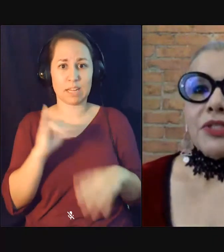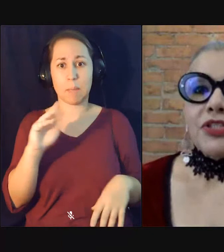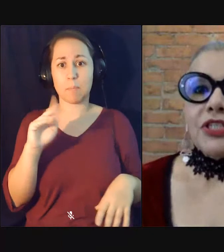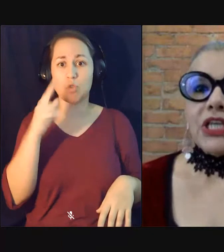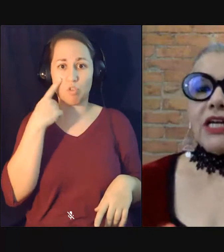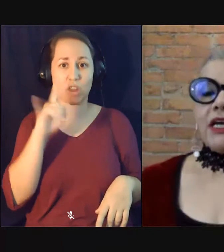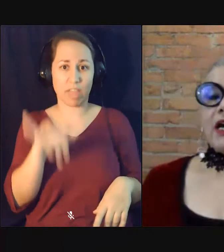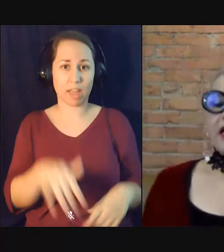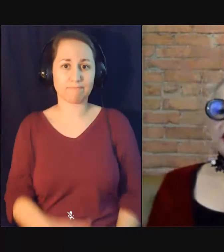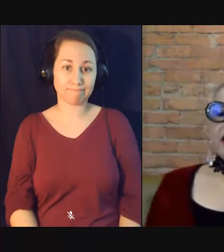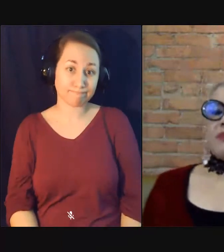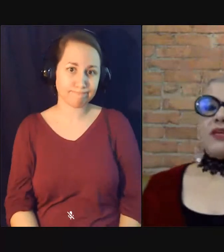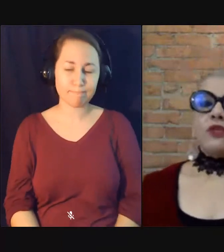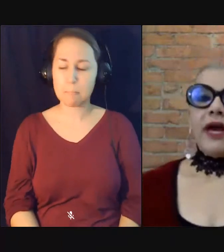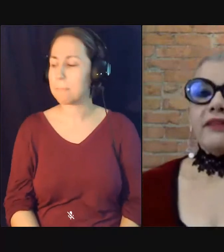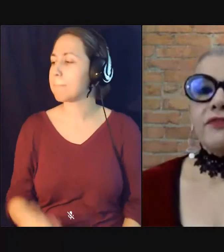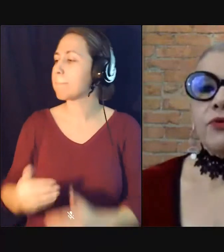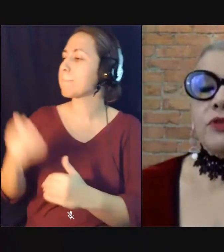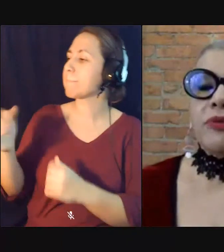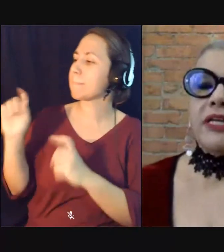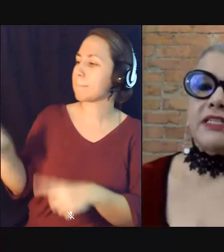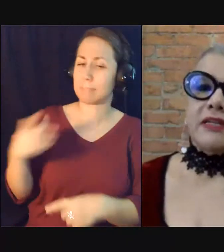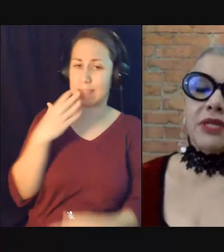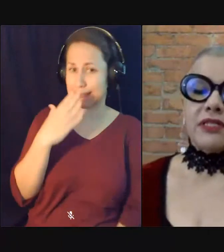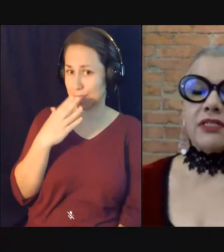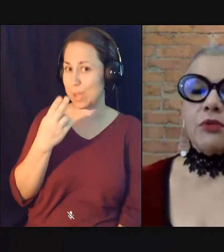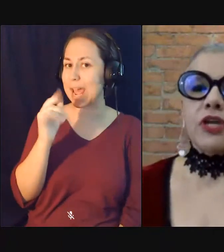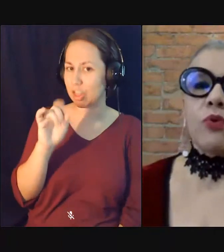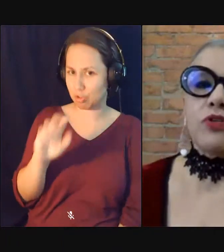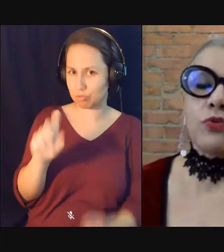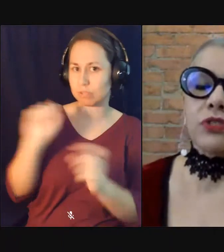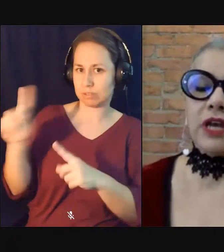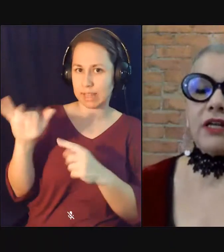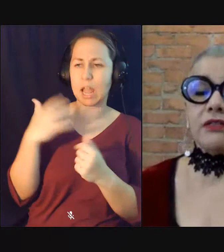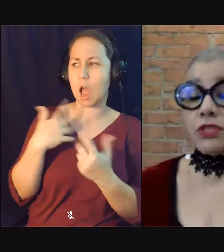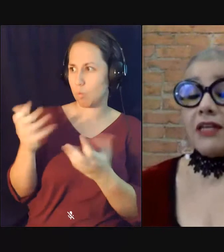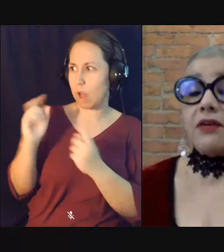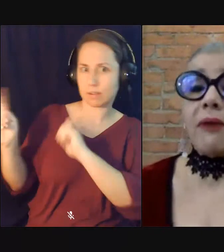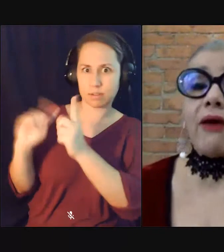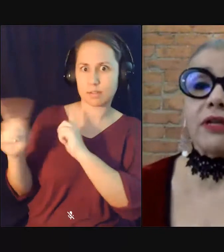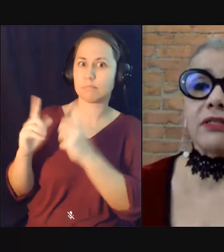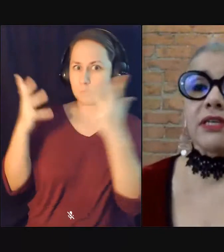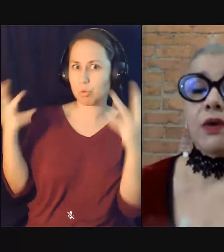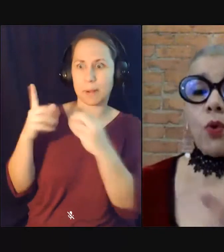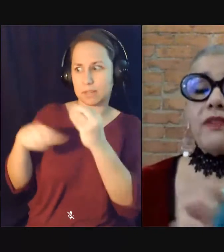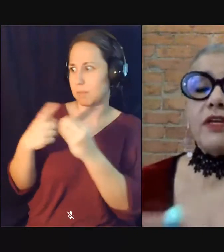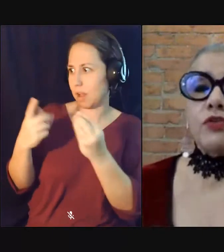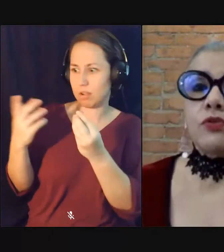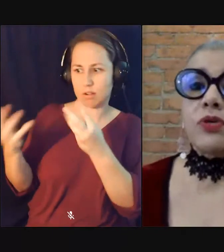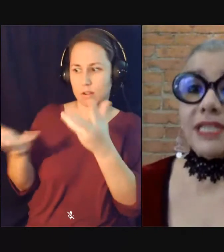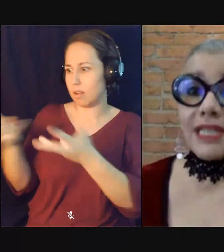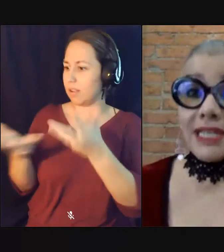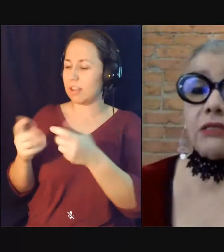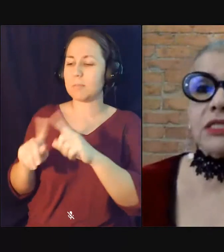Next question, Talia, and thank you, Heather, for also bringing this in, because there's so much I want to talk to Talia about, and one